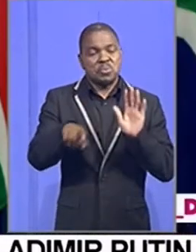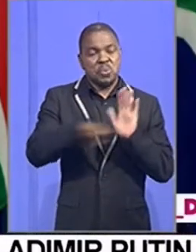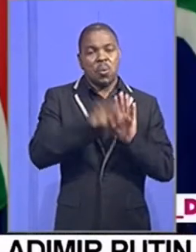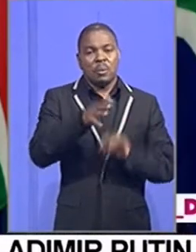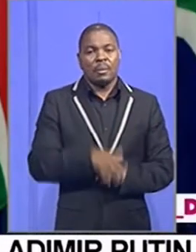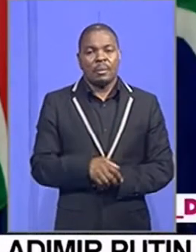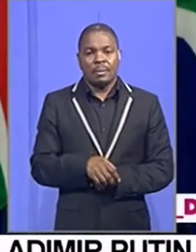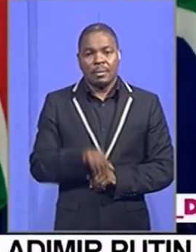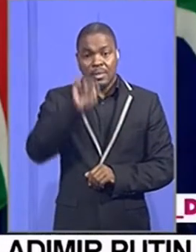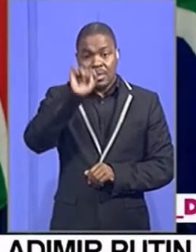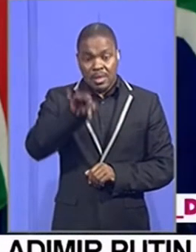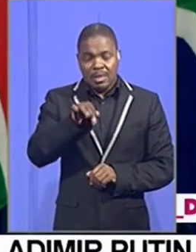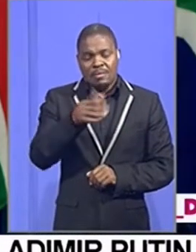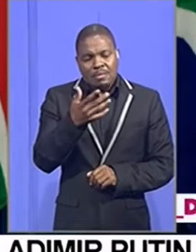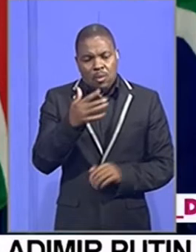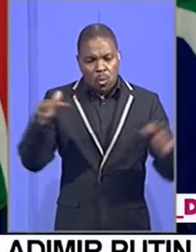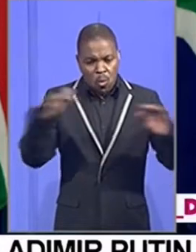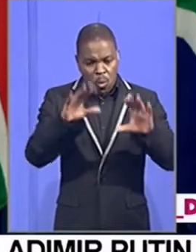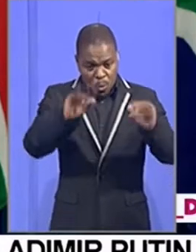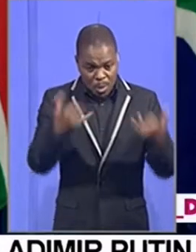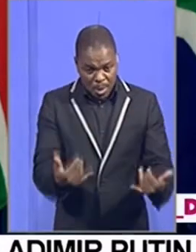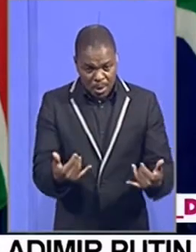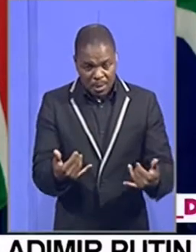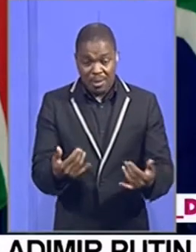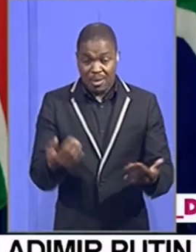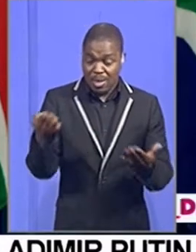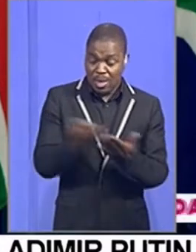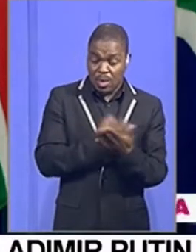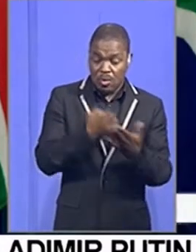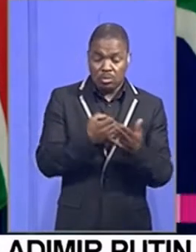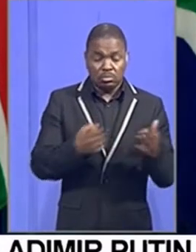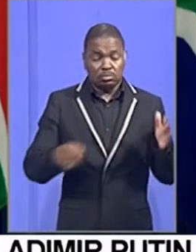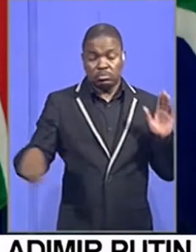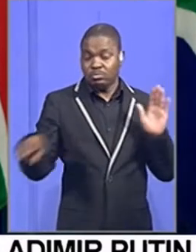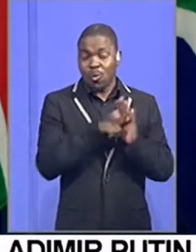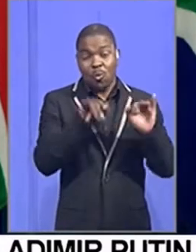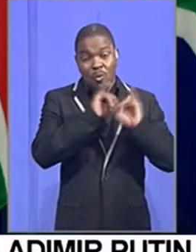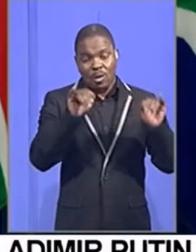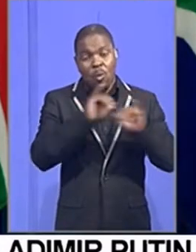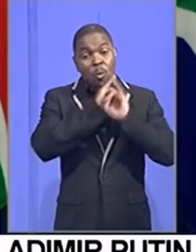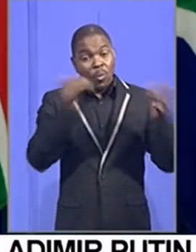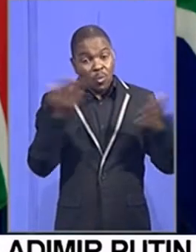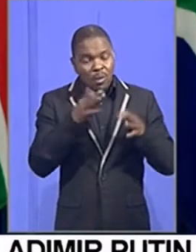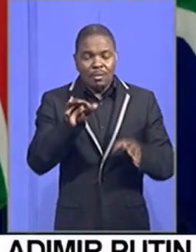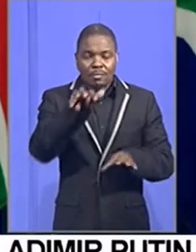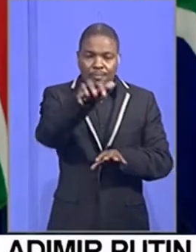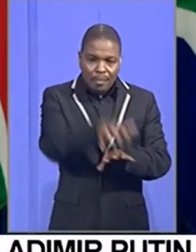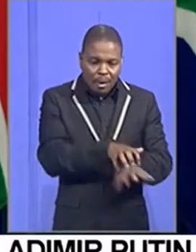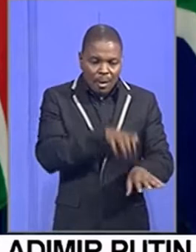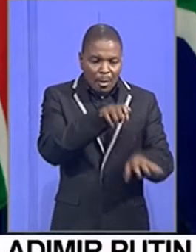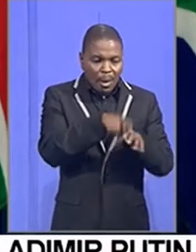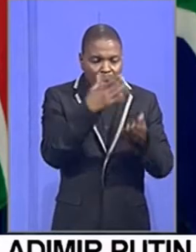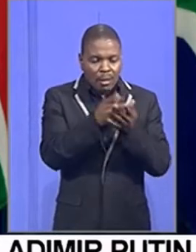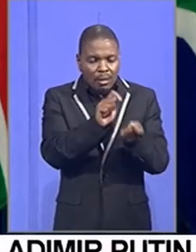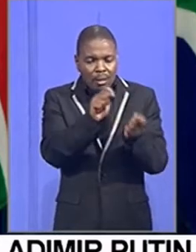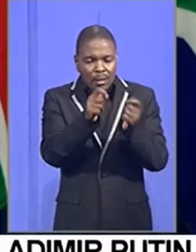fighting were to stop right away, the economic devastation, and particularly the agricultural aspect, will take years to